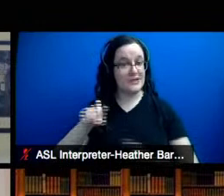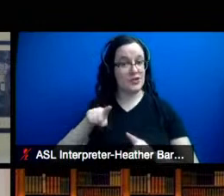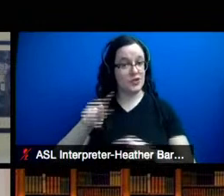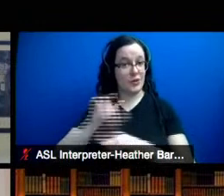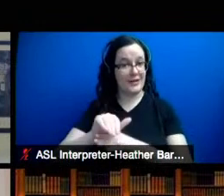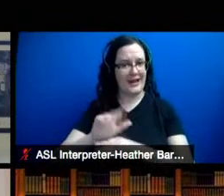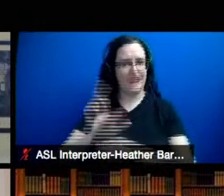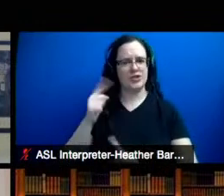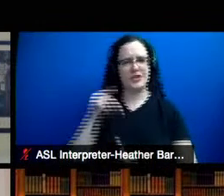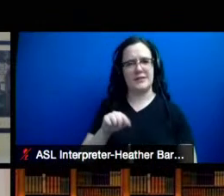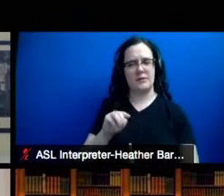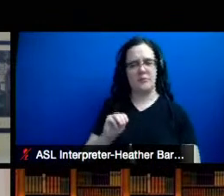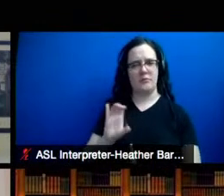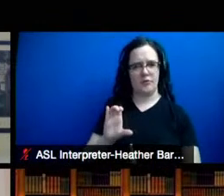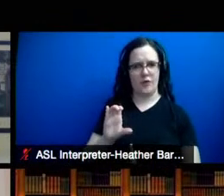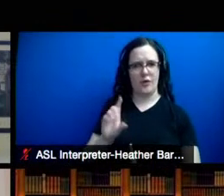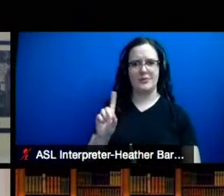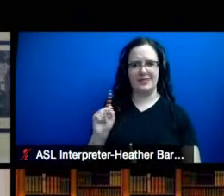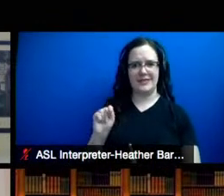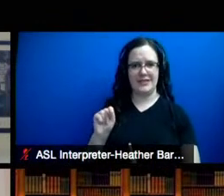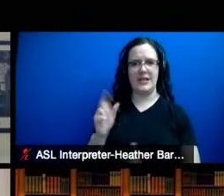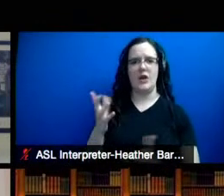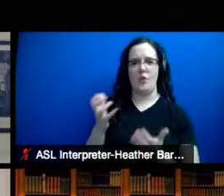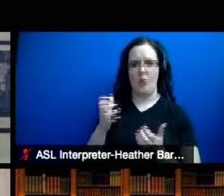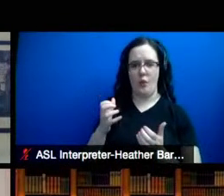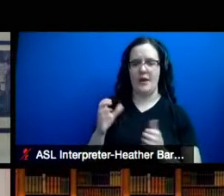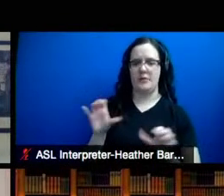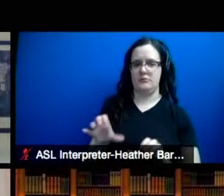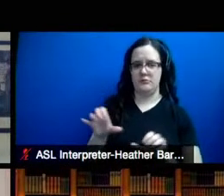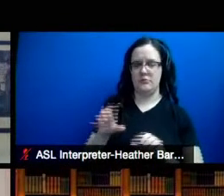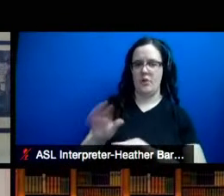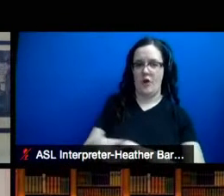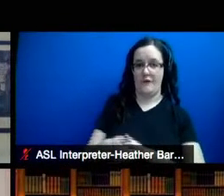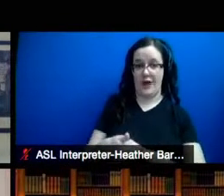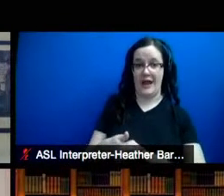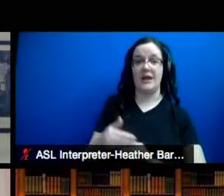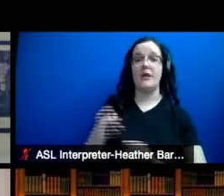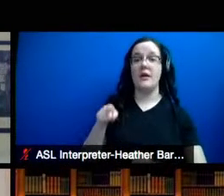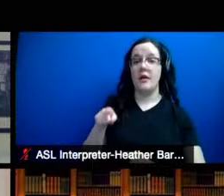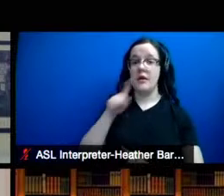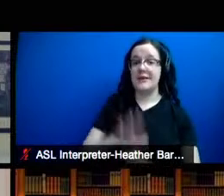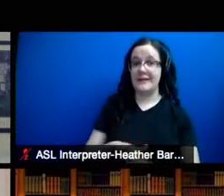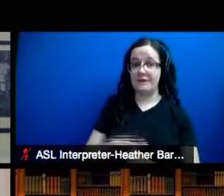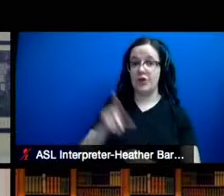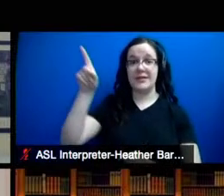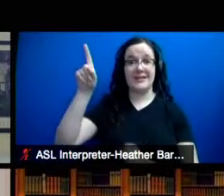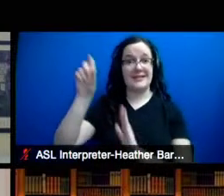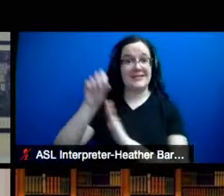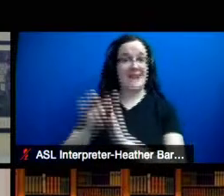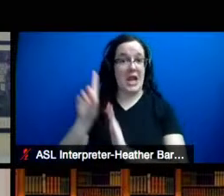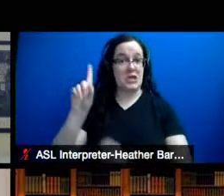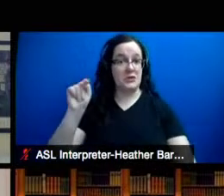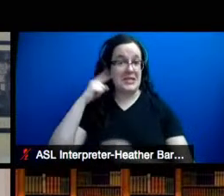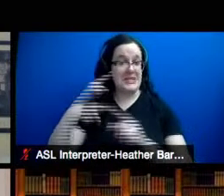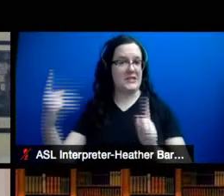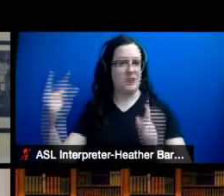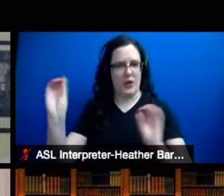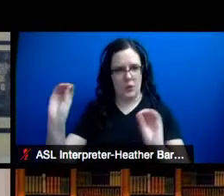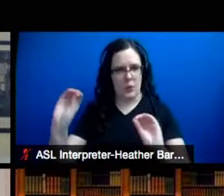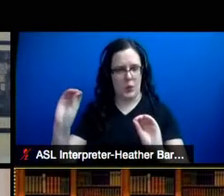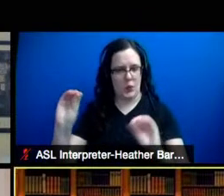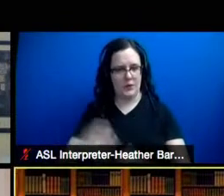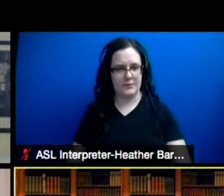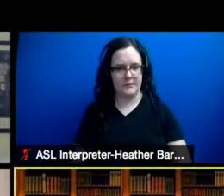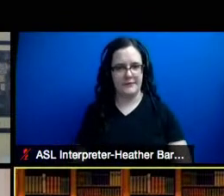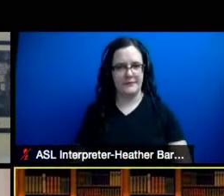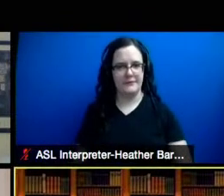DOT wanted it done at night, and they confirmed that the state DOT did not have a disagreement with